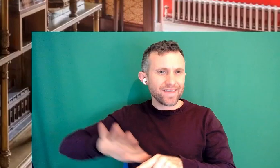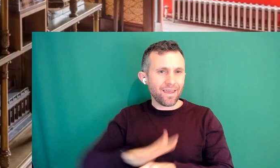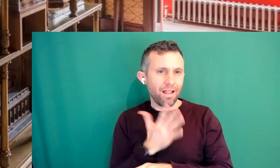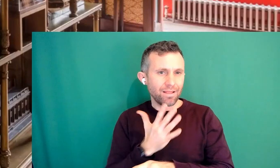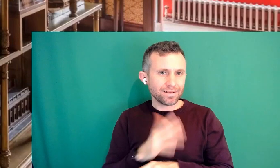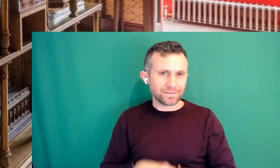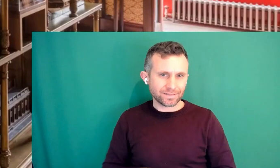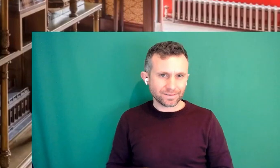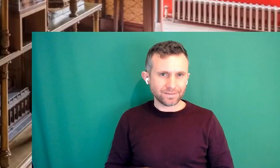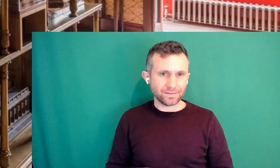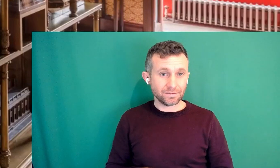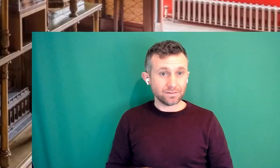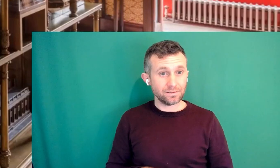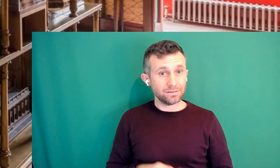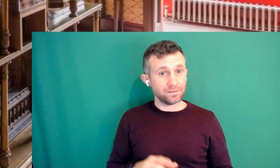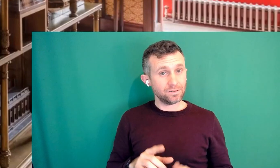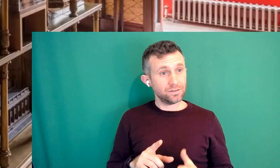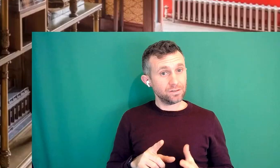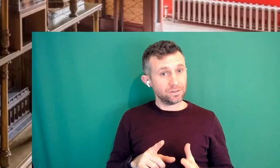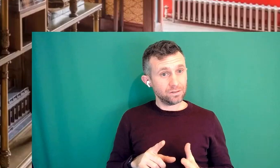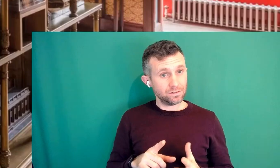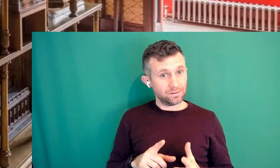room.